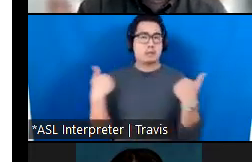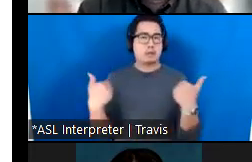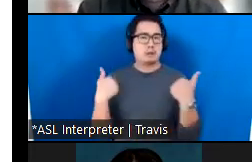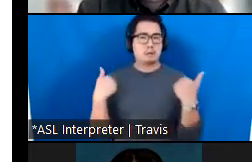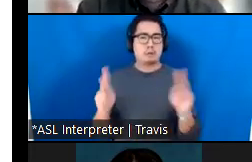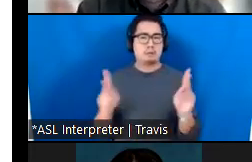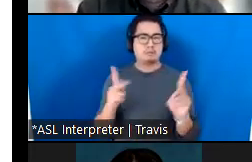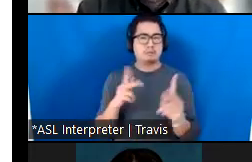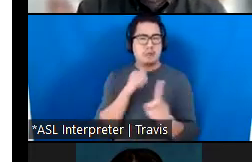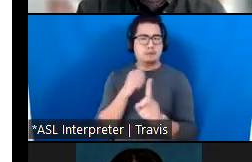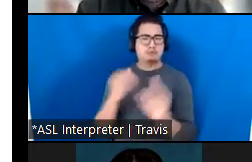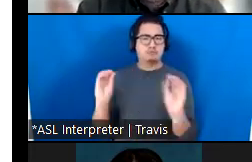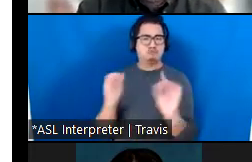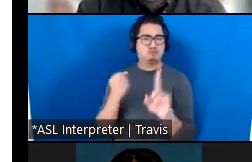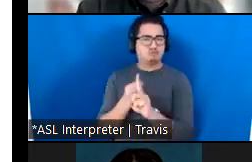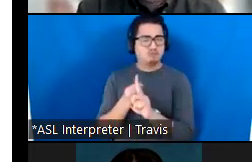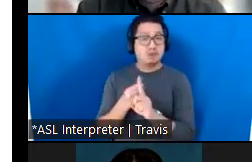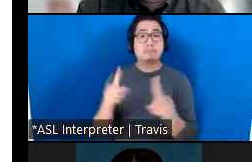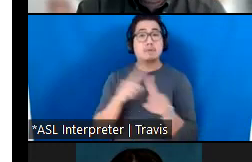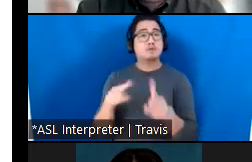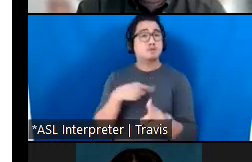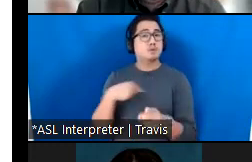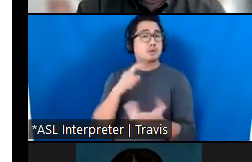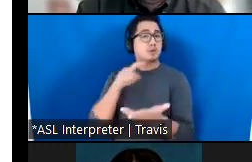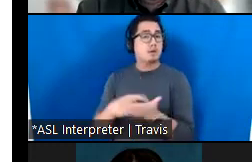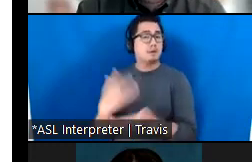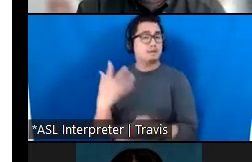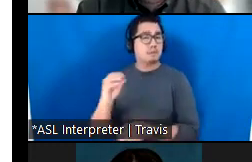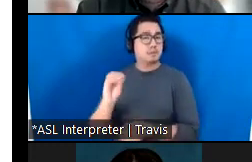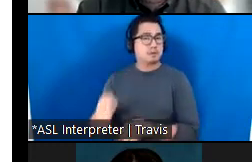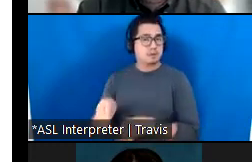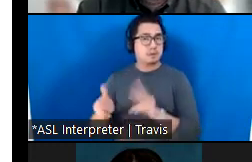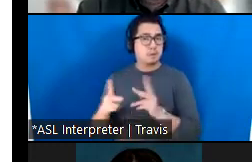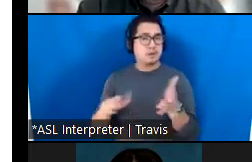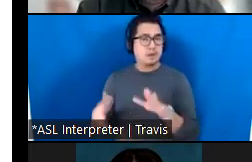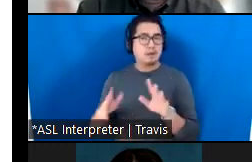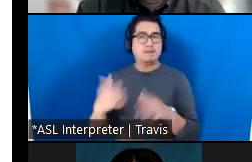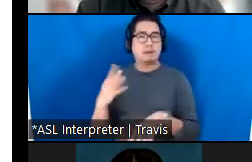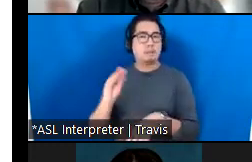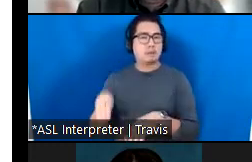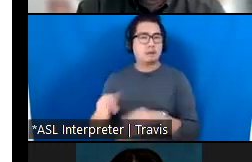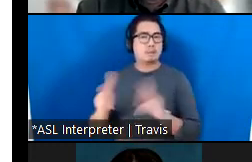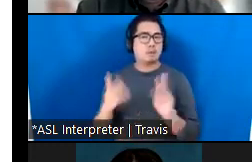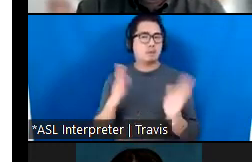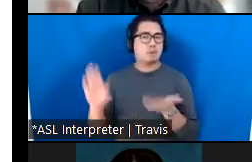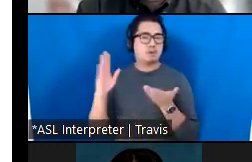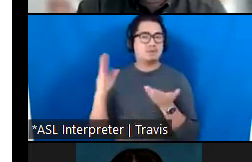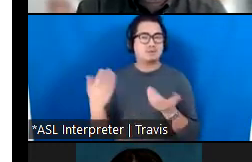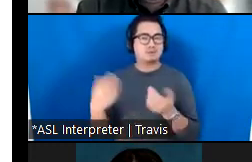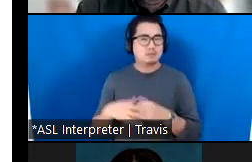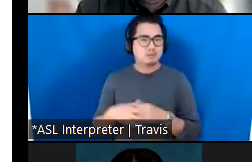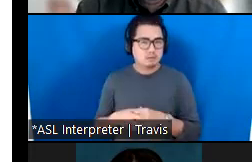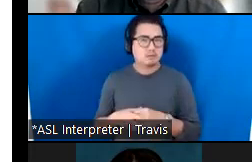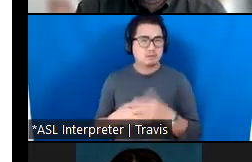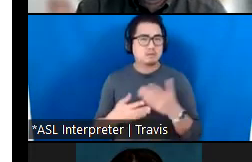We do see about 5% of the deaths and hospitalizations are among those under, but